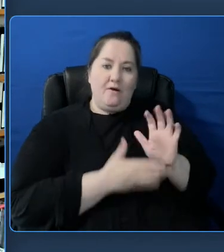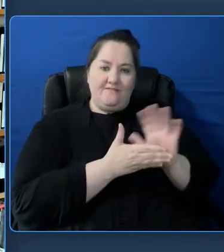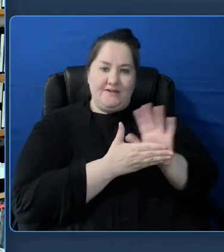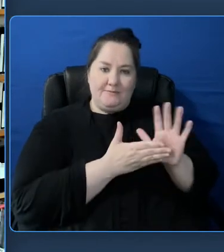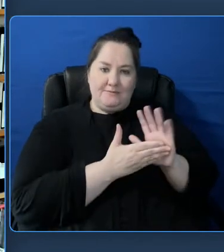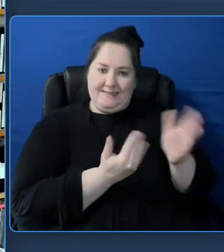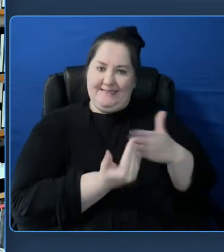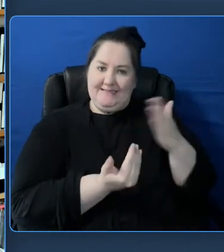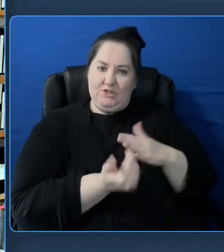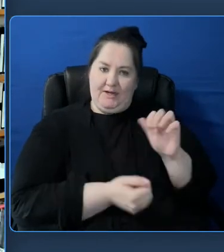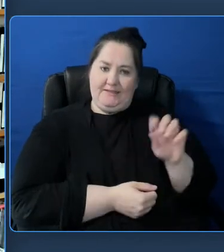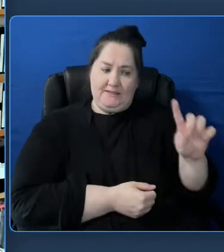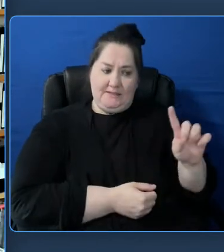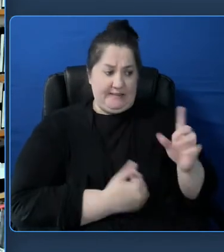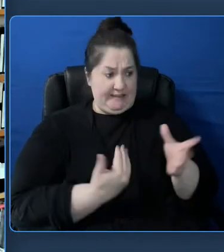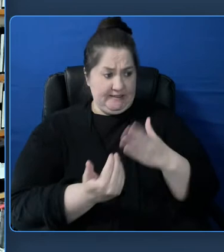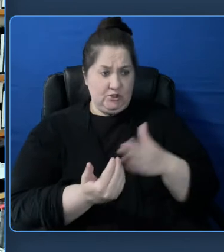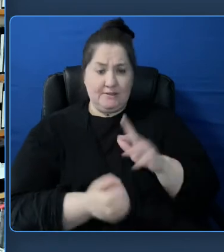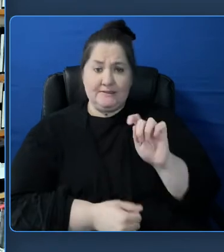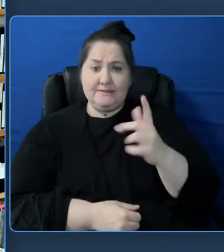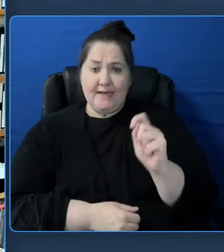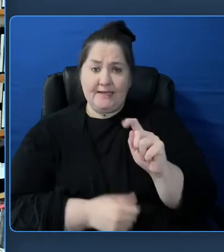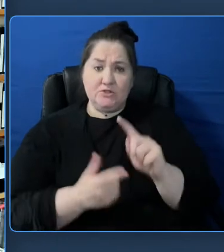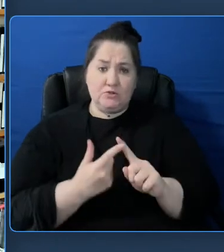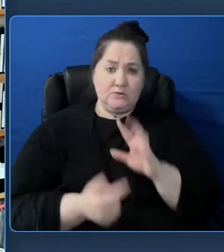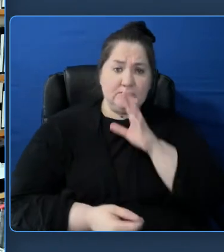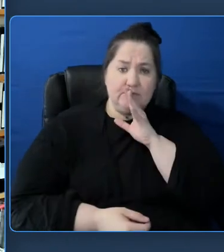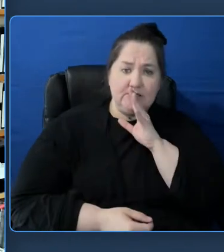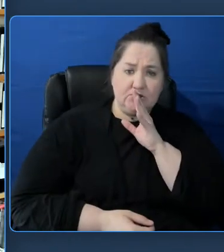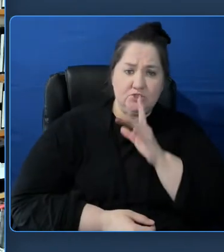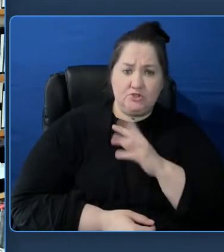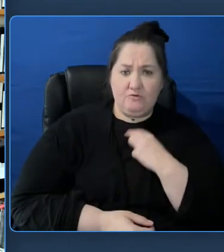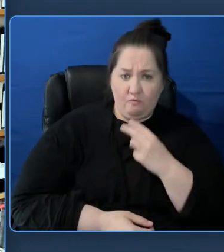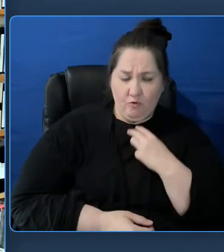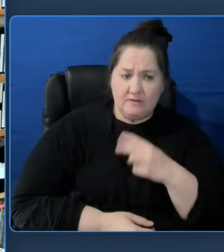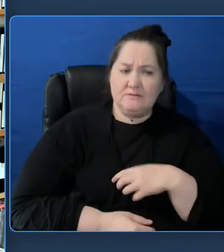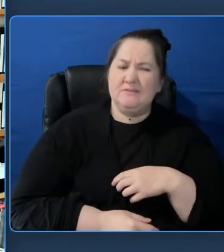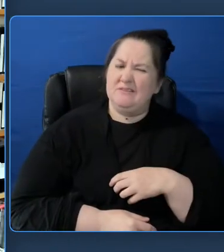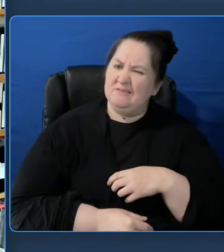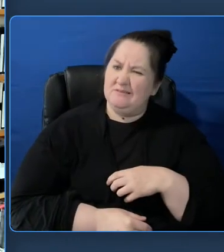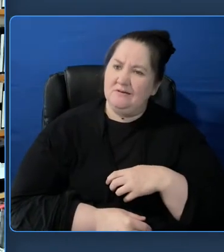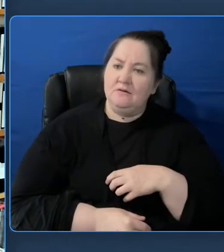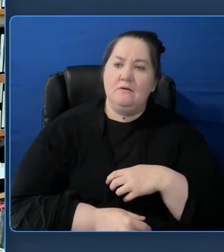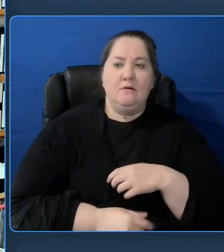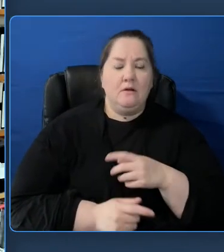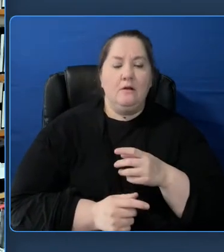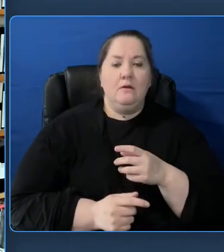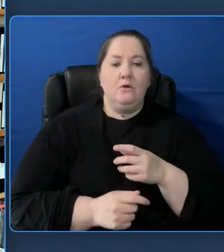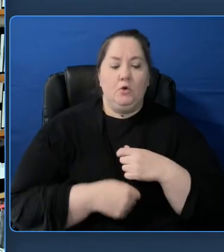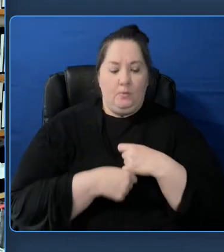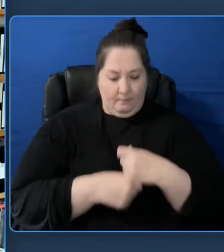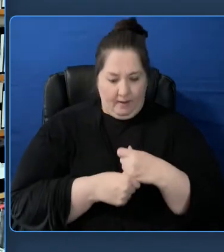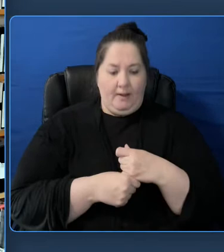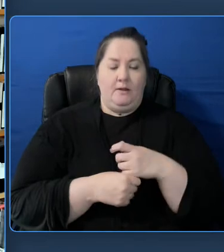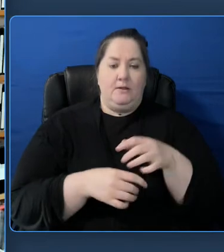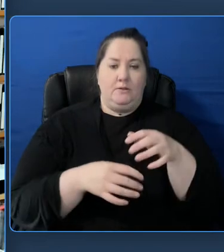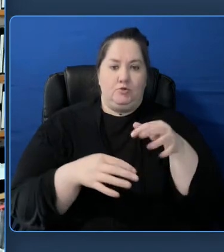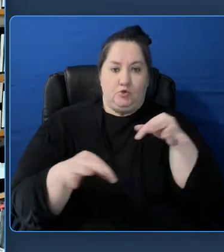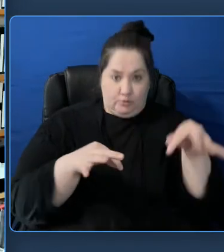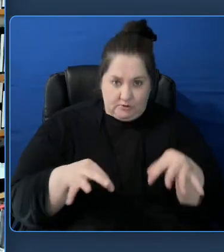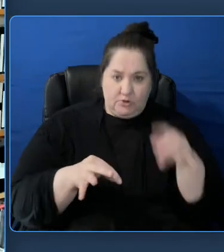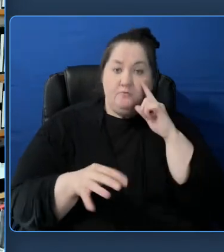use a text-to-speech voice. Well, I question that because, you know, to produce description for a feature